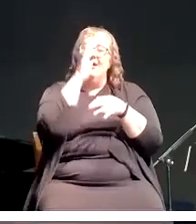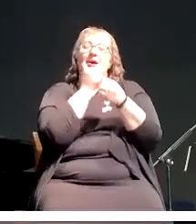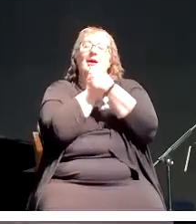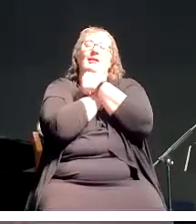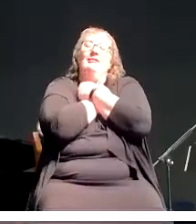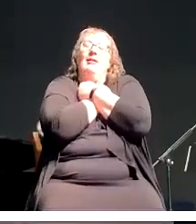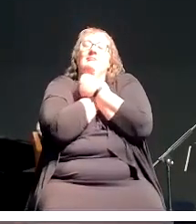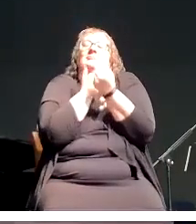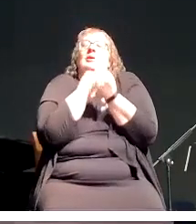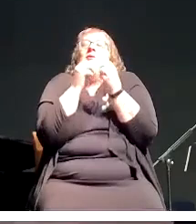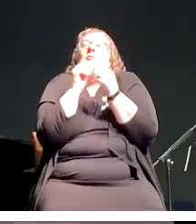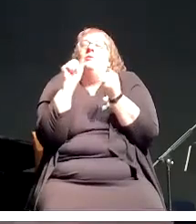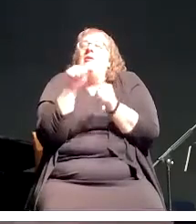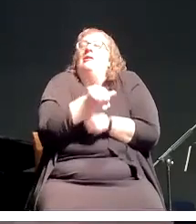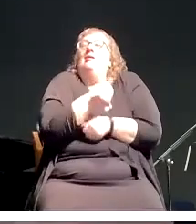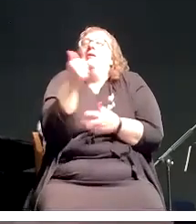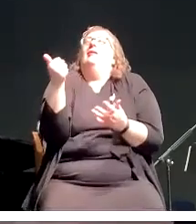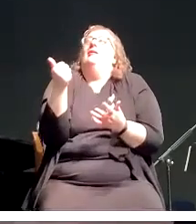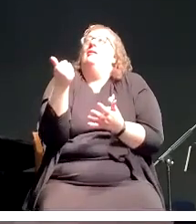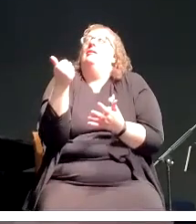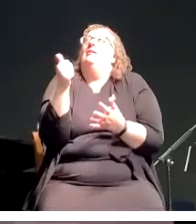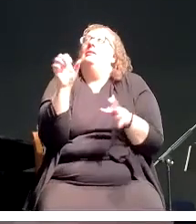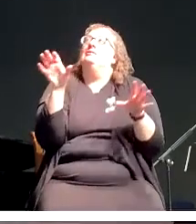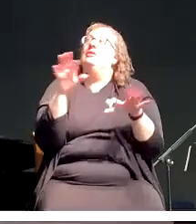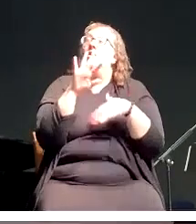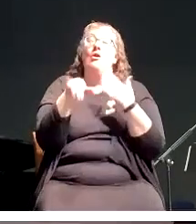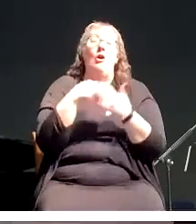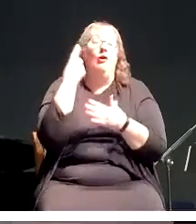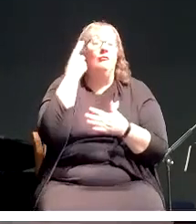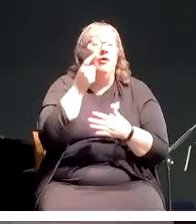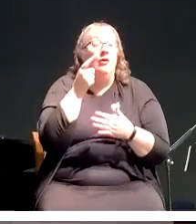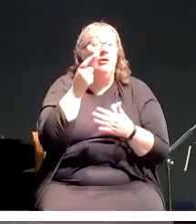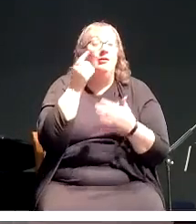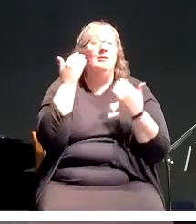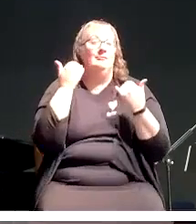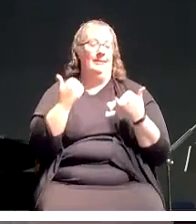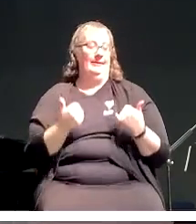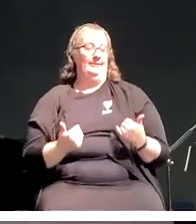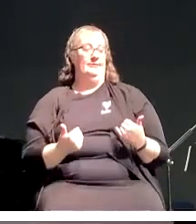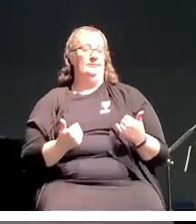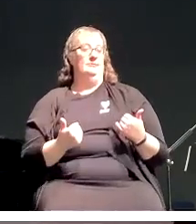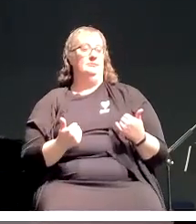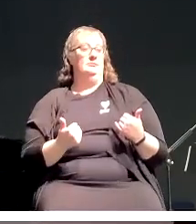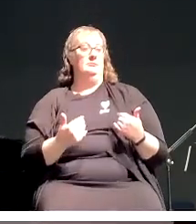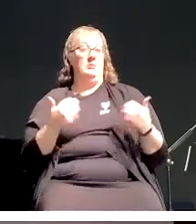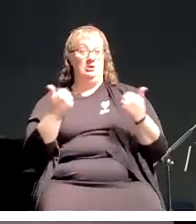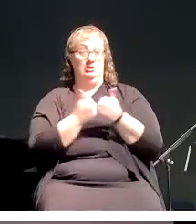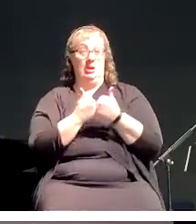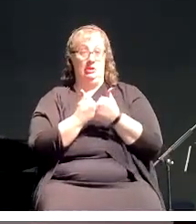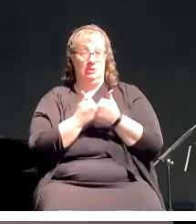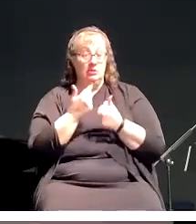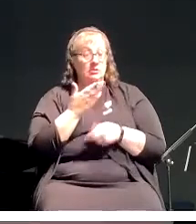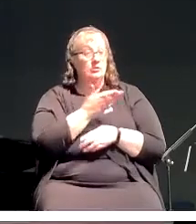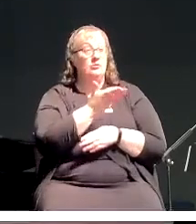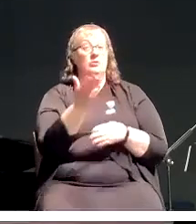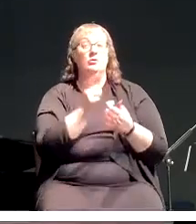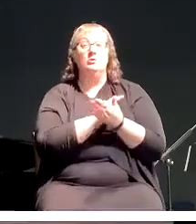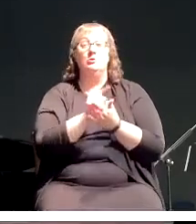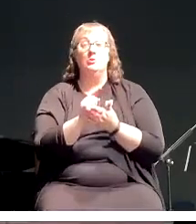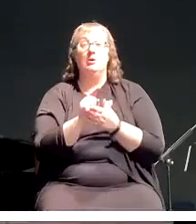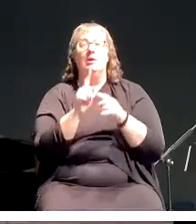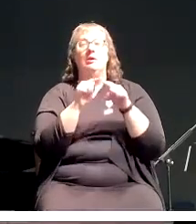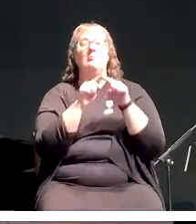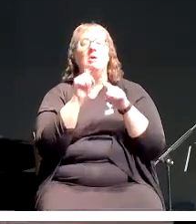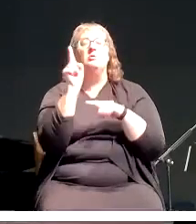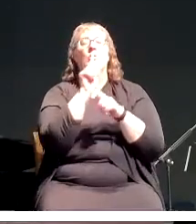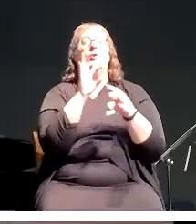than anything. That He went through all of this for me. So my challenge for you this week depends on where you